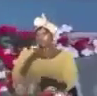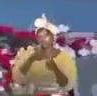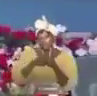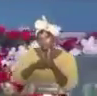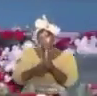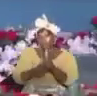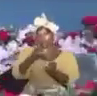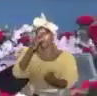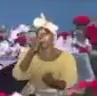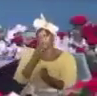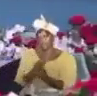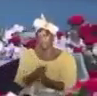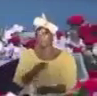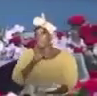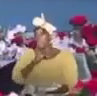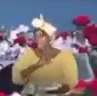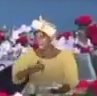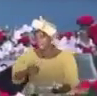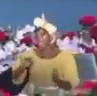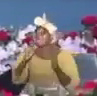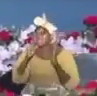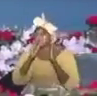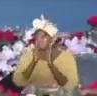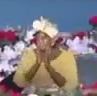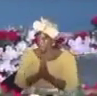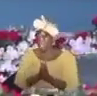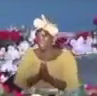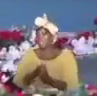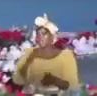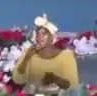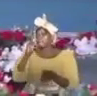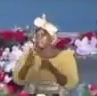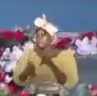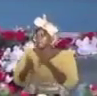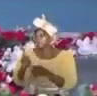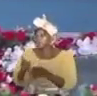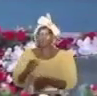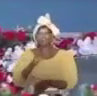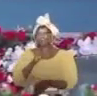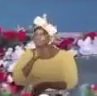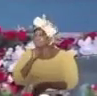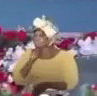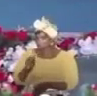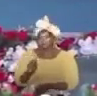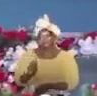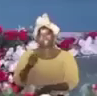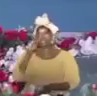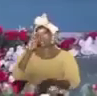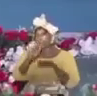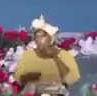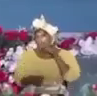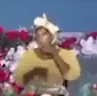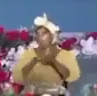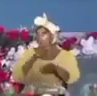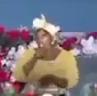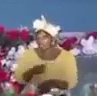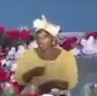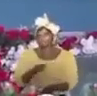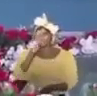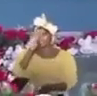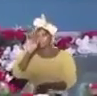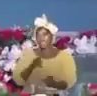therefore that on the strength of this definition, many believers are not walking by faith. They are walking on sincere